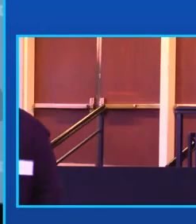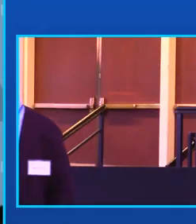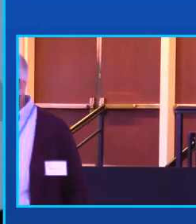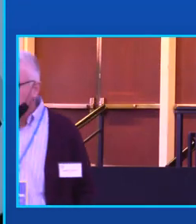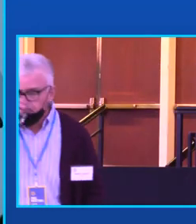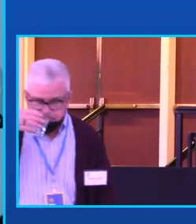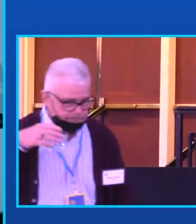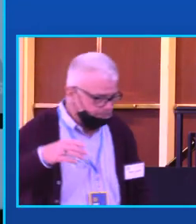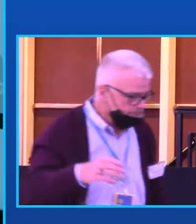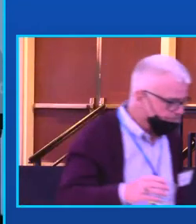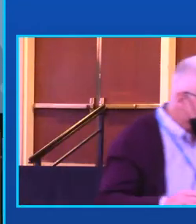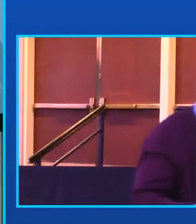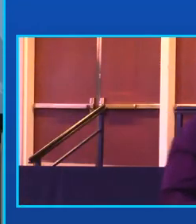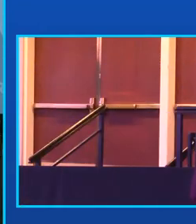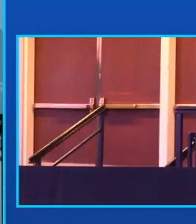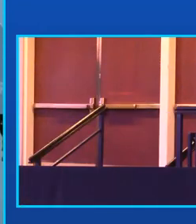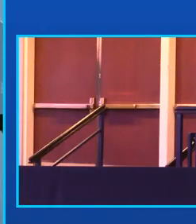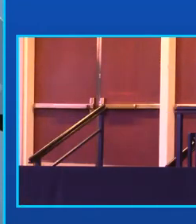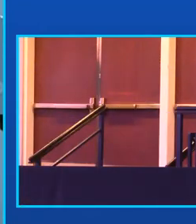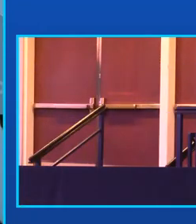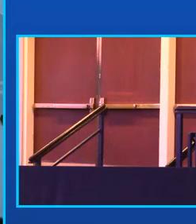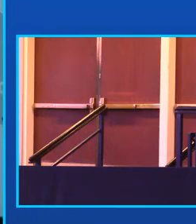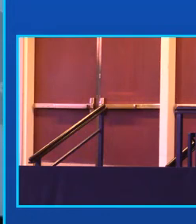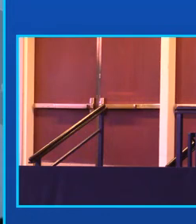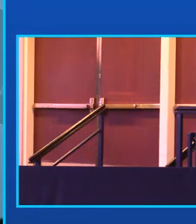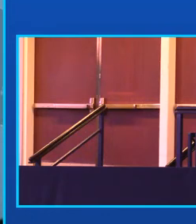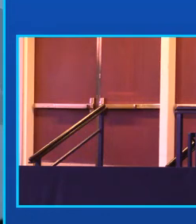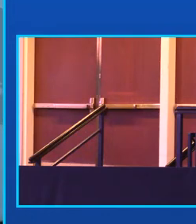Have a seat, everyone. Please, please get to your seats.